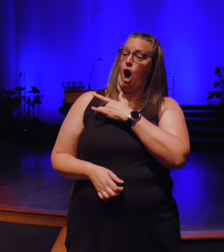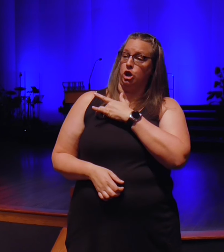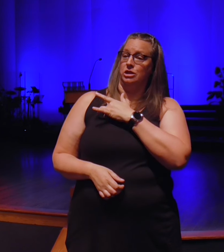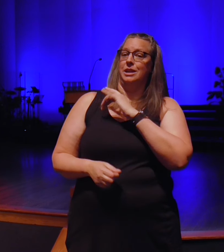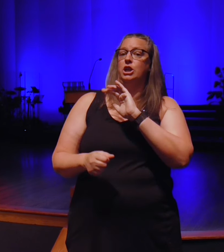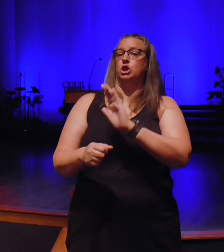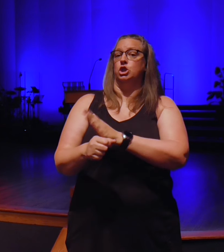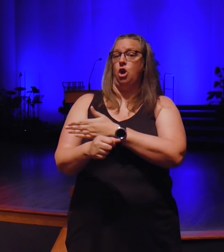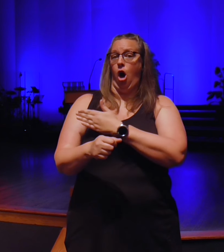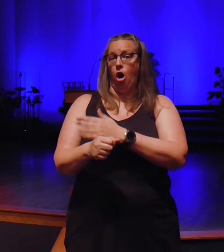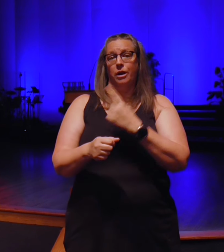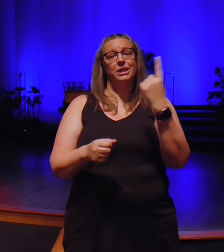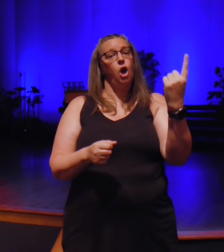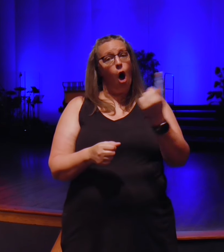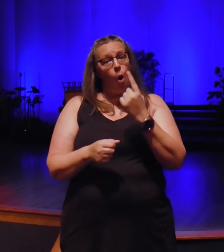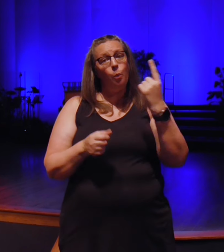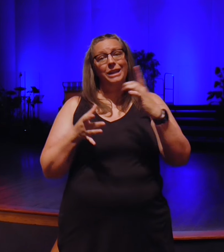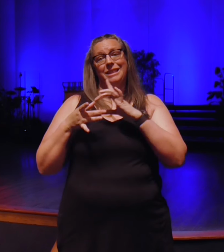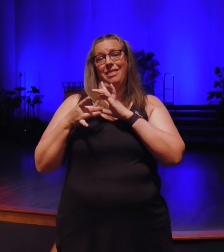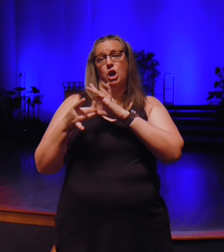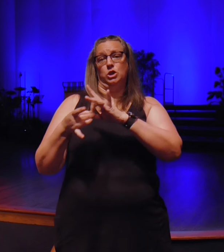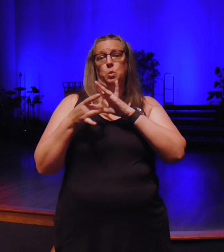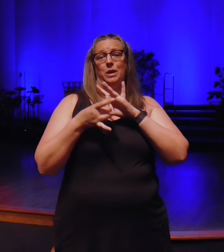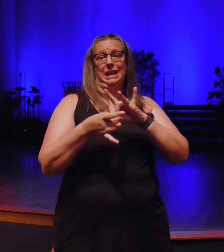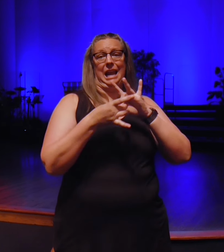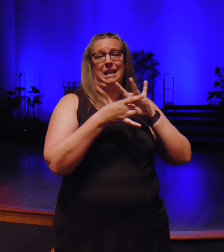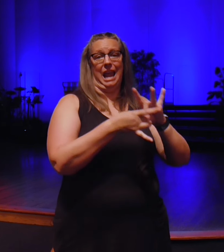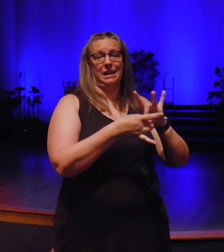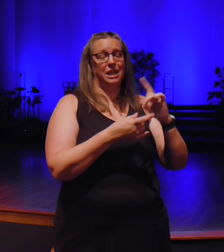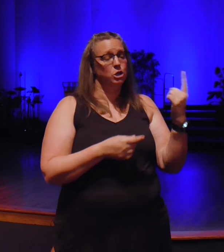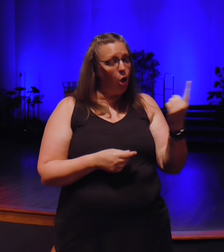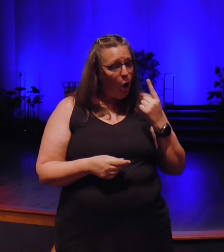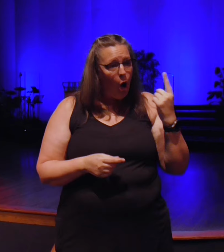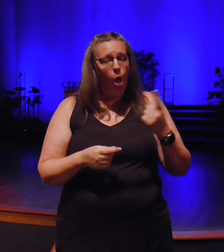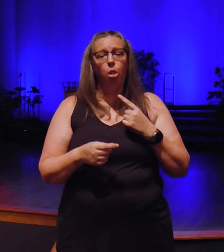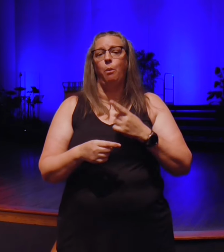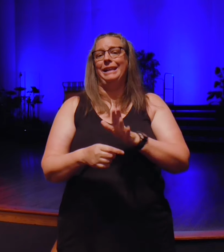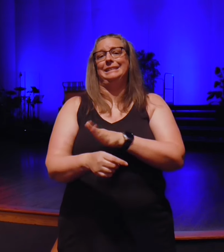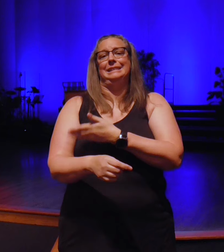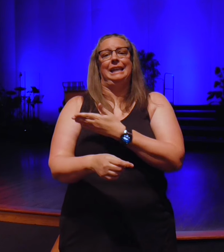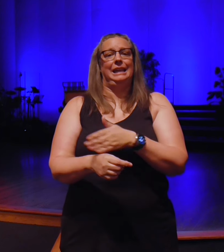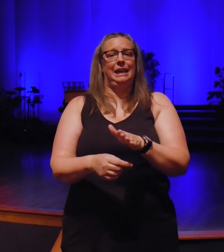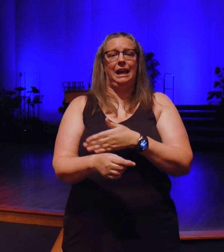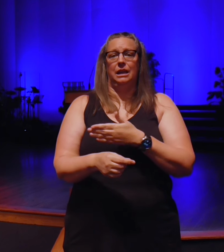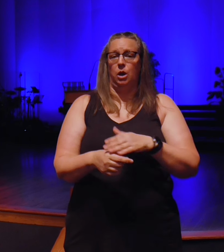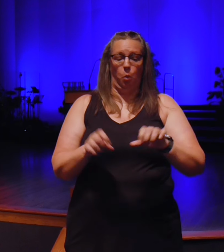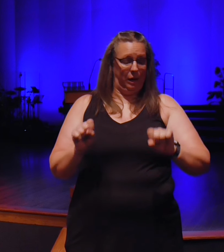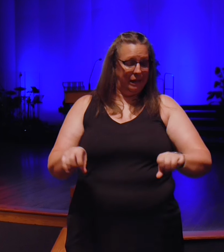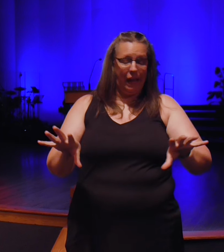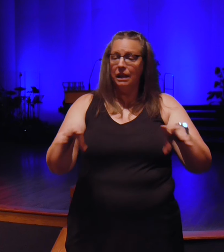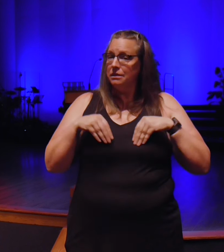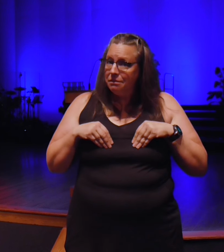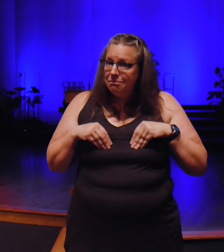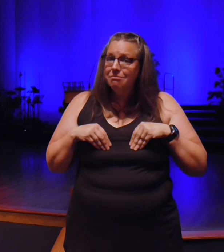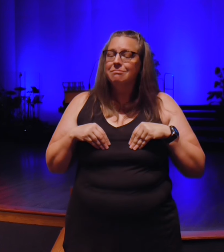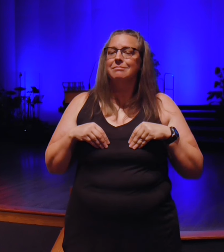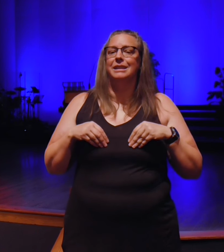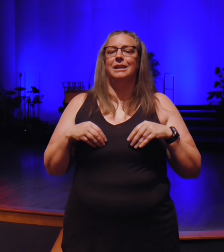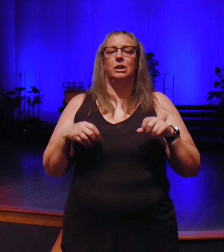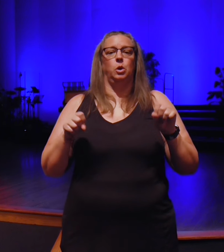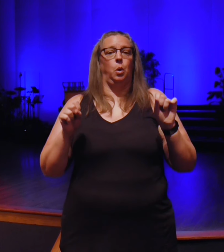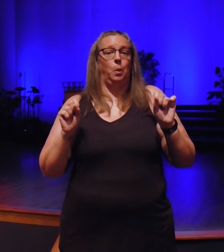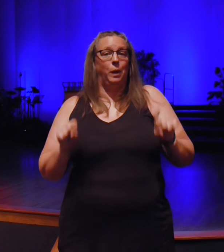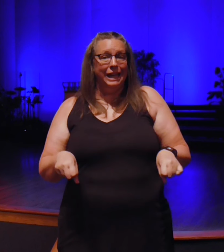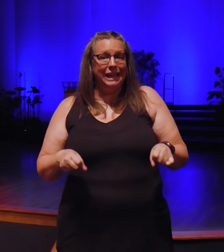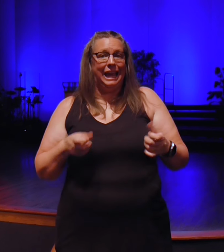to. It's always singing to us. We can sing it to others, and we can receive it in our own